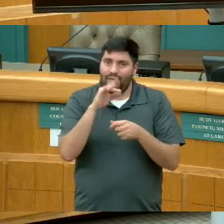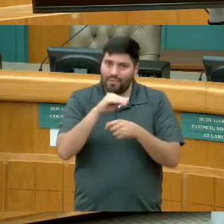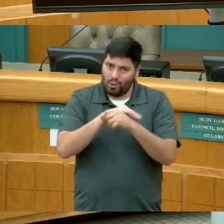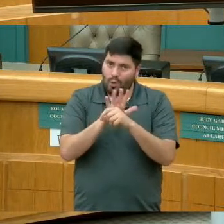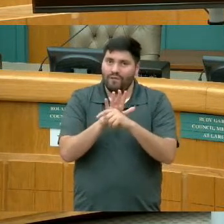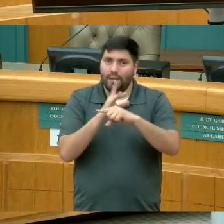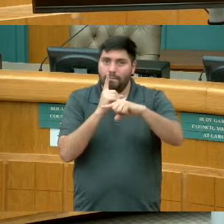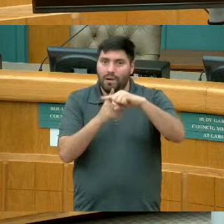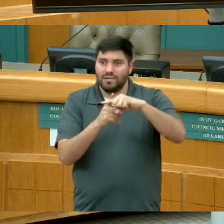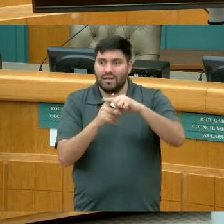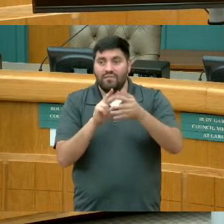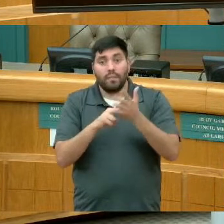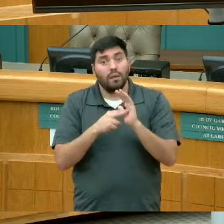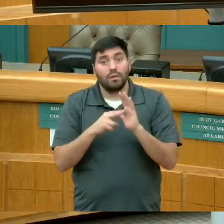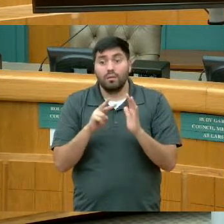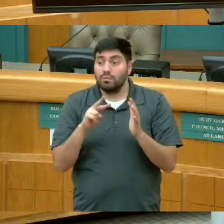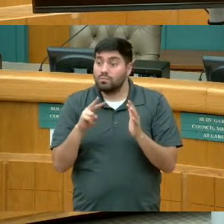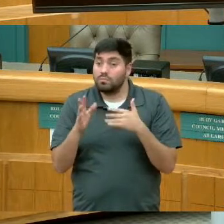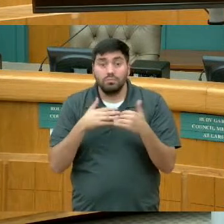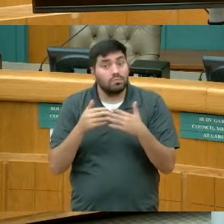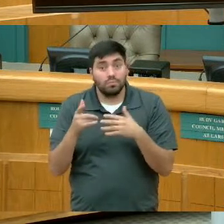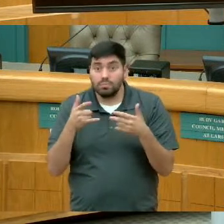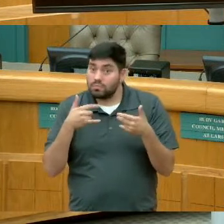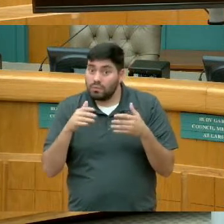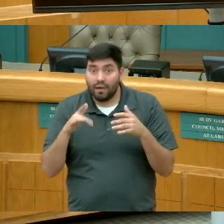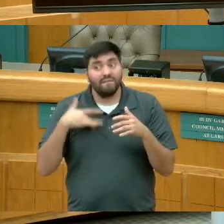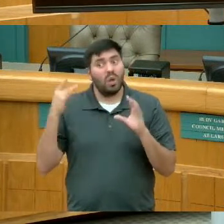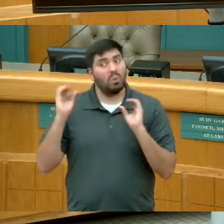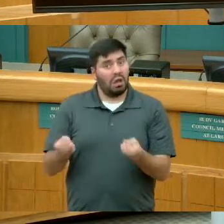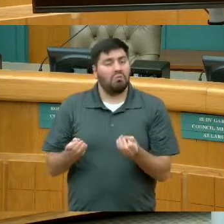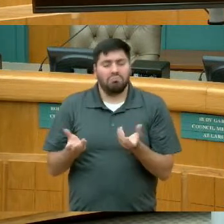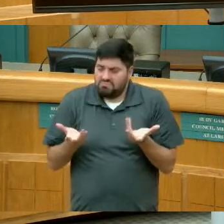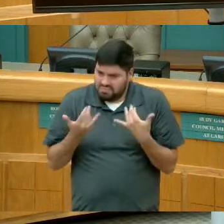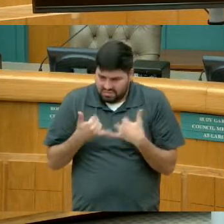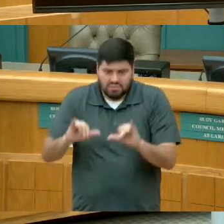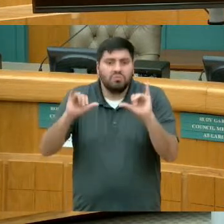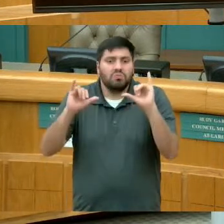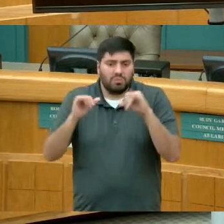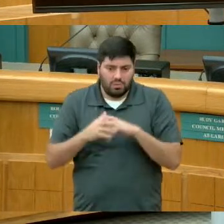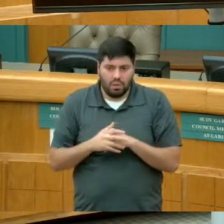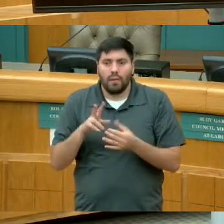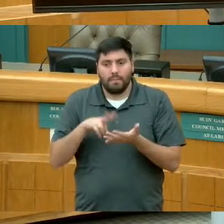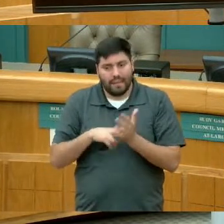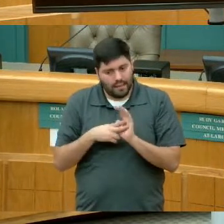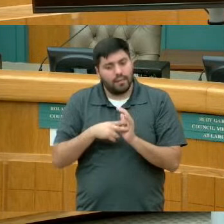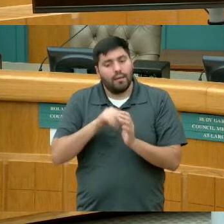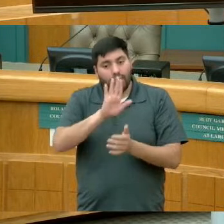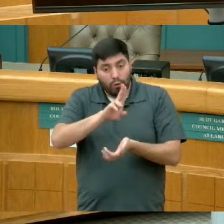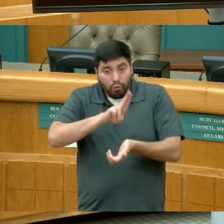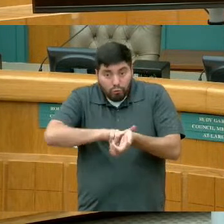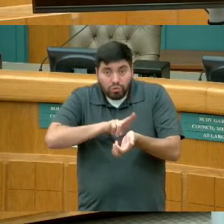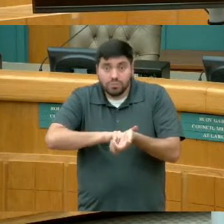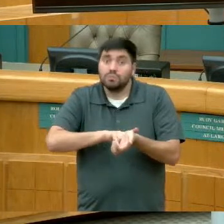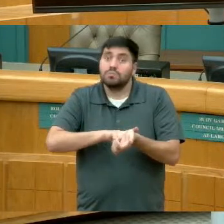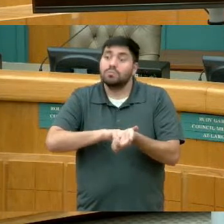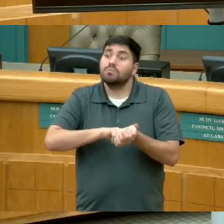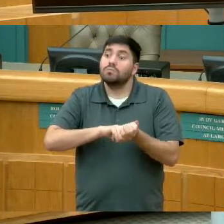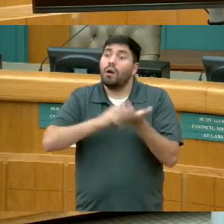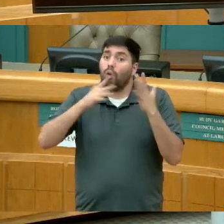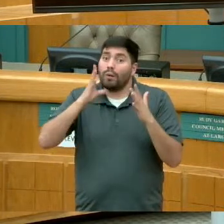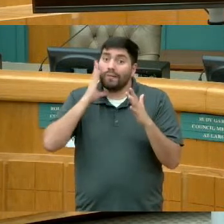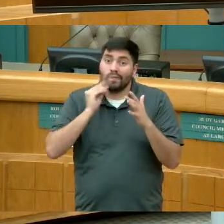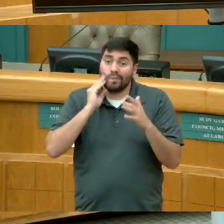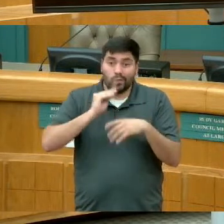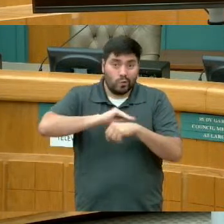COVID positive, even though they have asymptomatic. The other thing that they're doing is they're utilizing their nurses that have